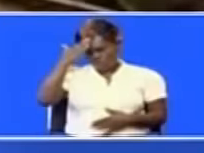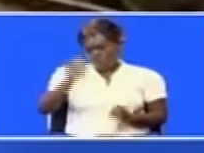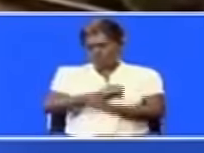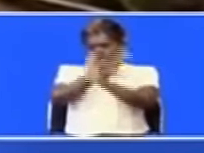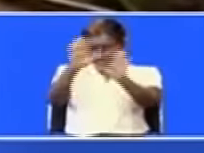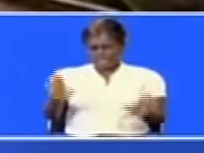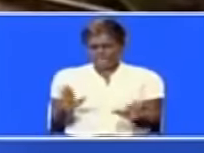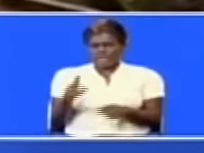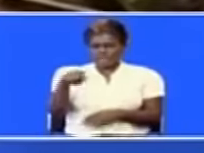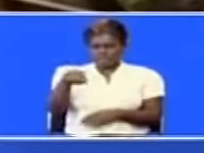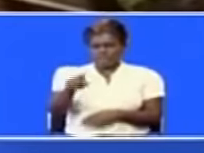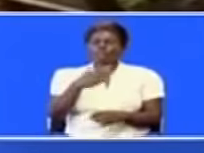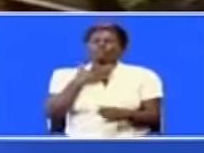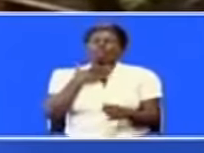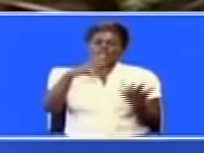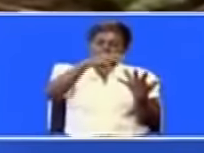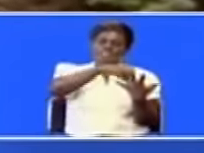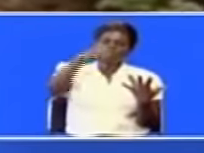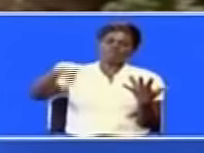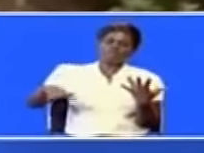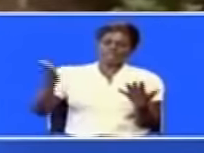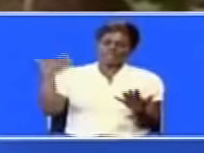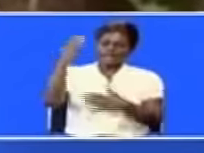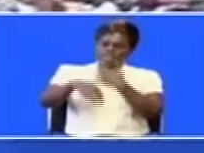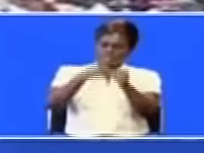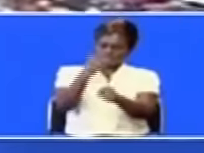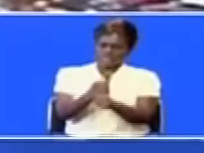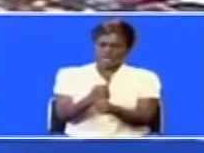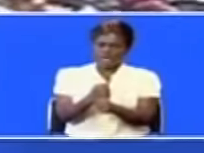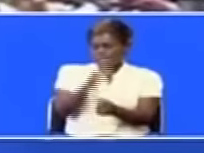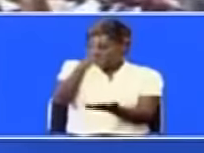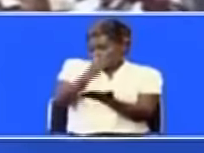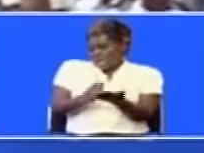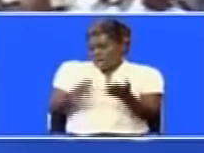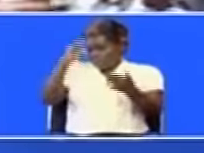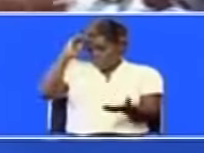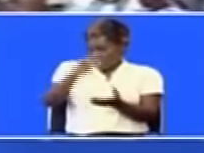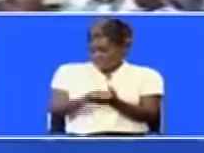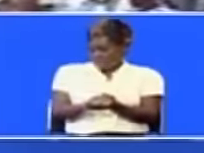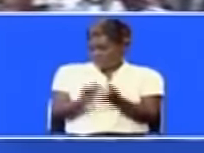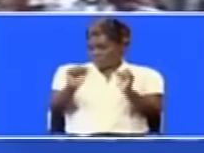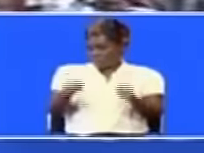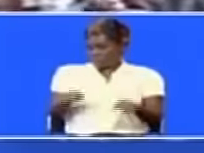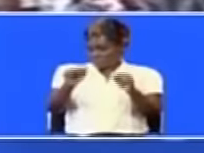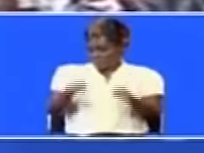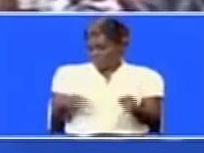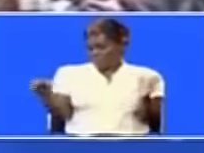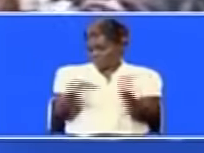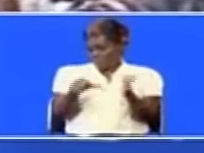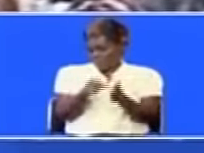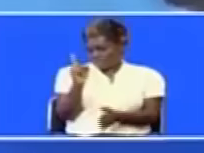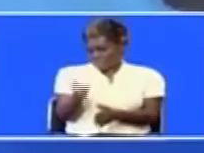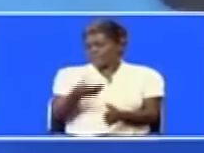Diana filing for divorce sometime last year. And some believe her death could be tied to her rocky relationship with